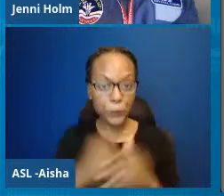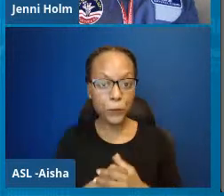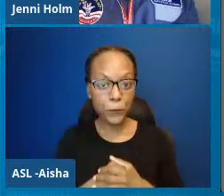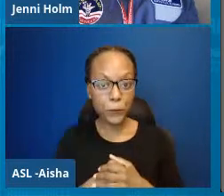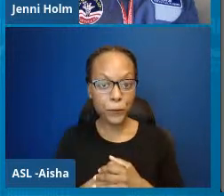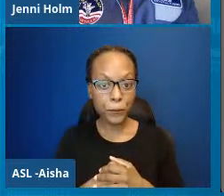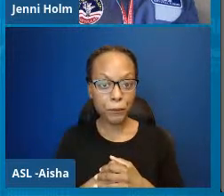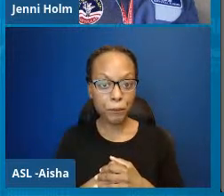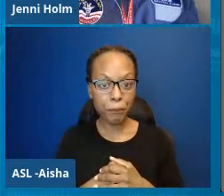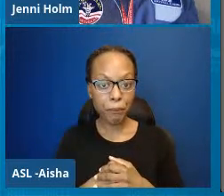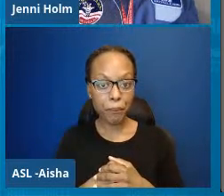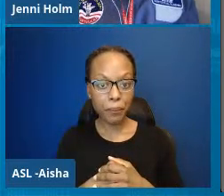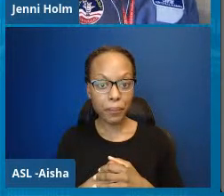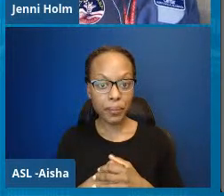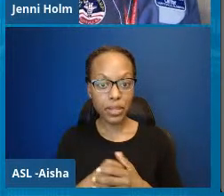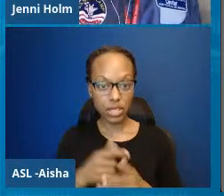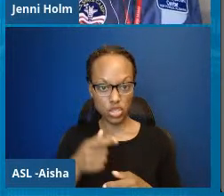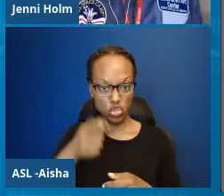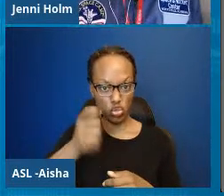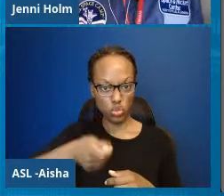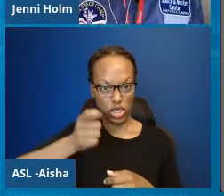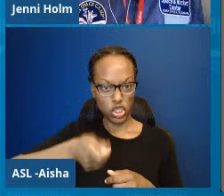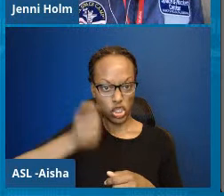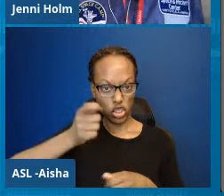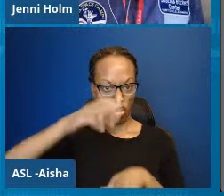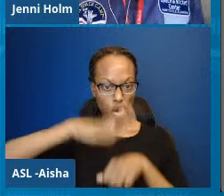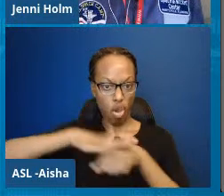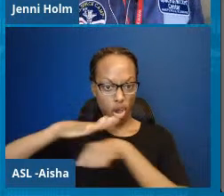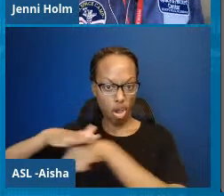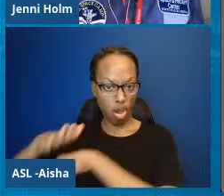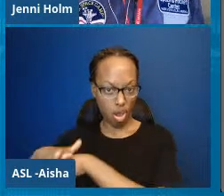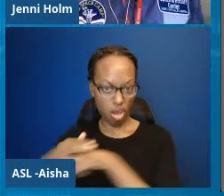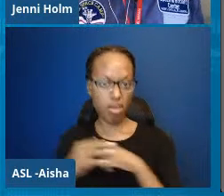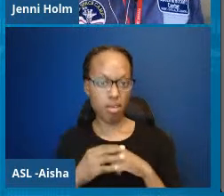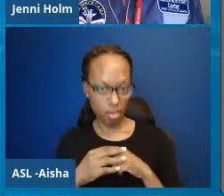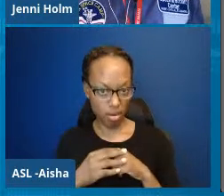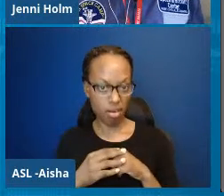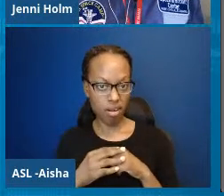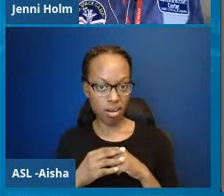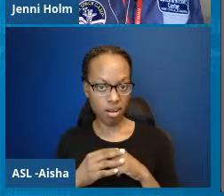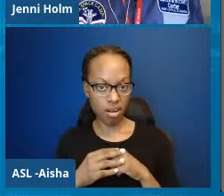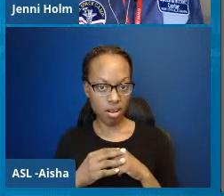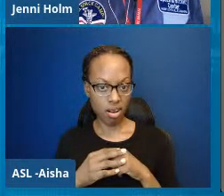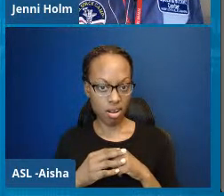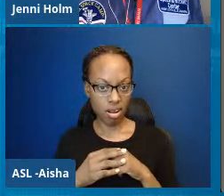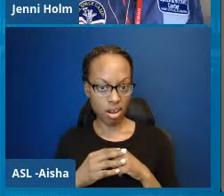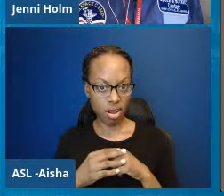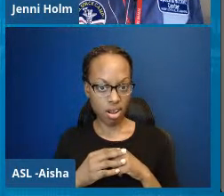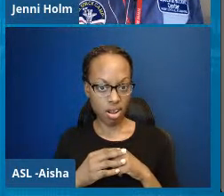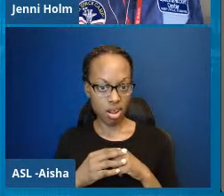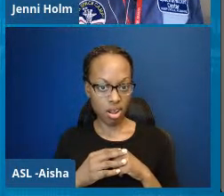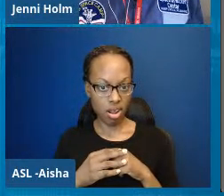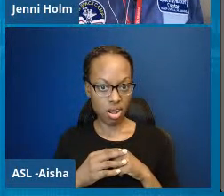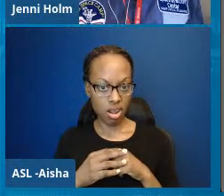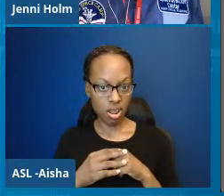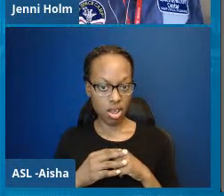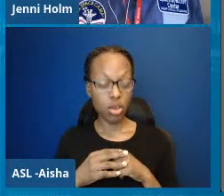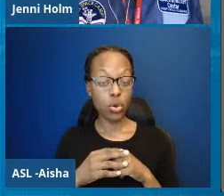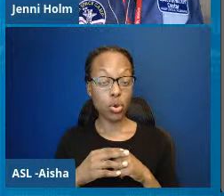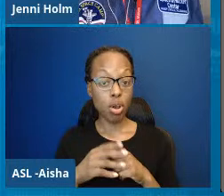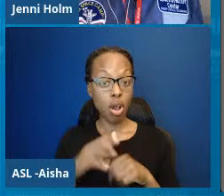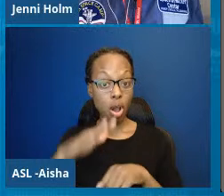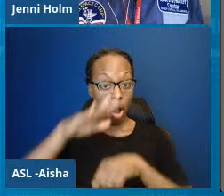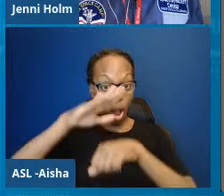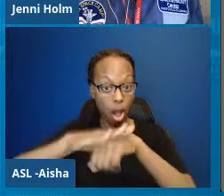want you to go ahead and turn on those switches. See the shapes at the very top there? And I want you to turn those on. And to turn them on, you